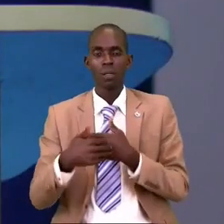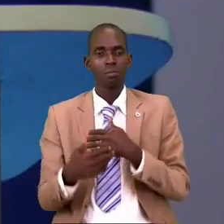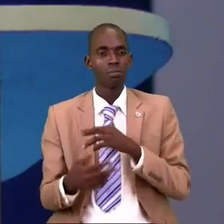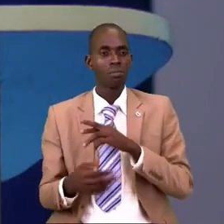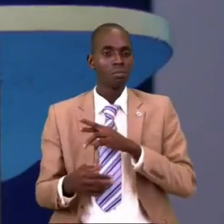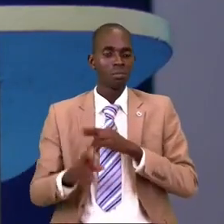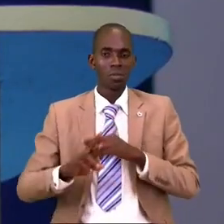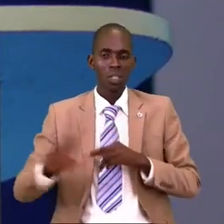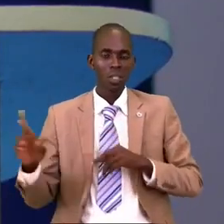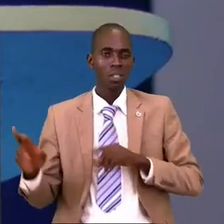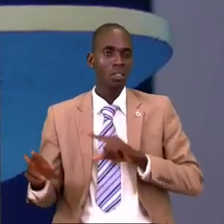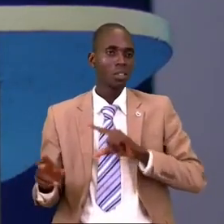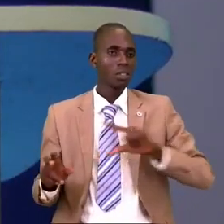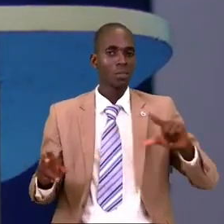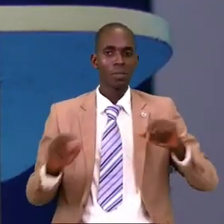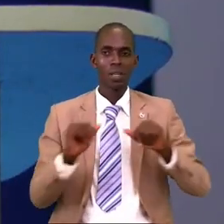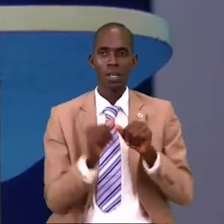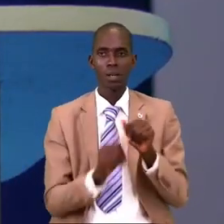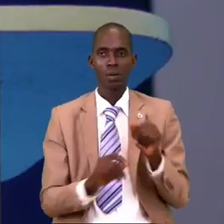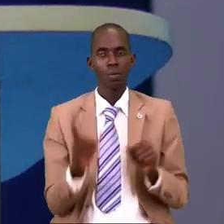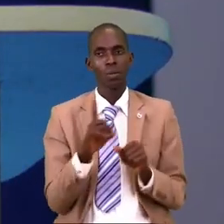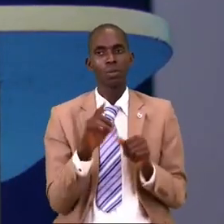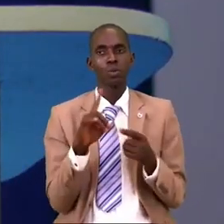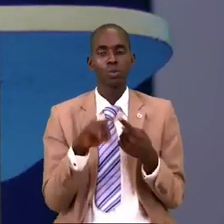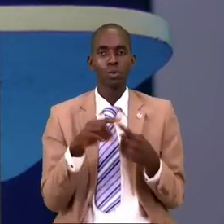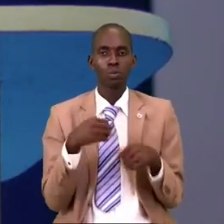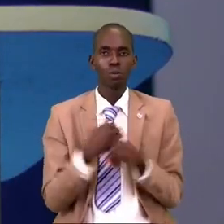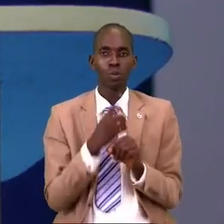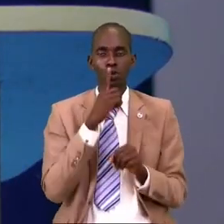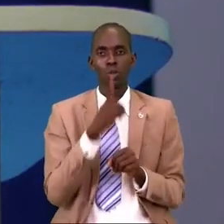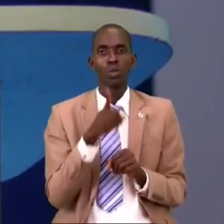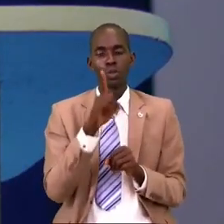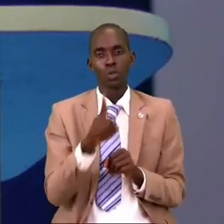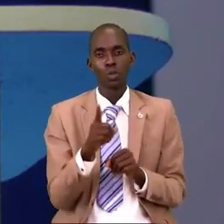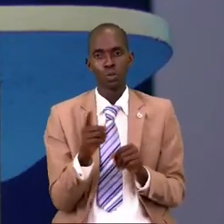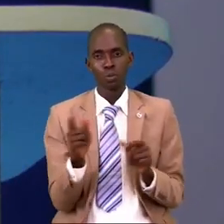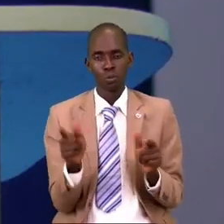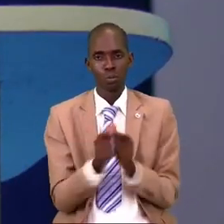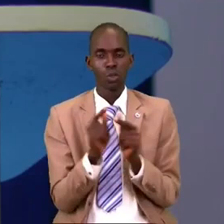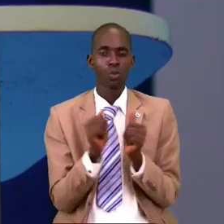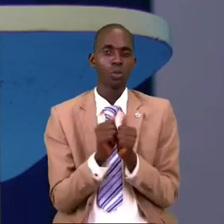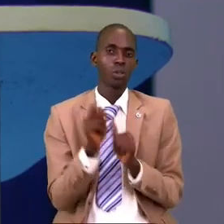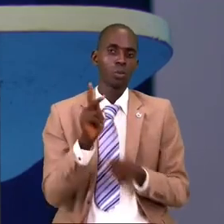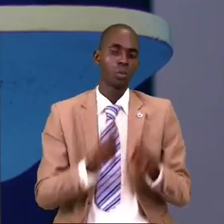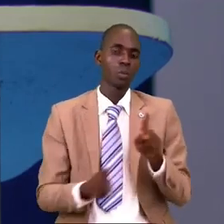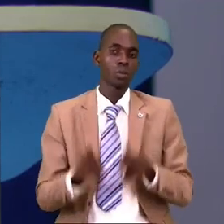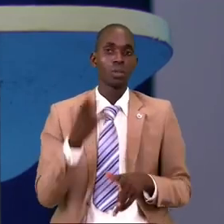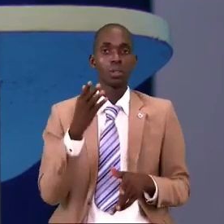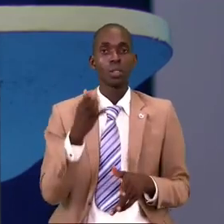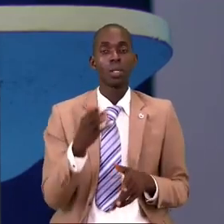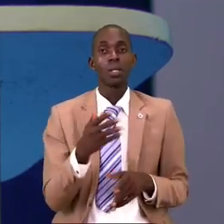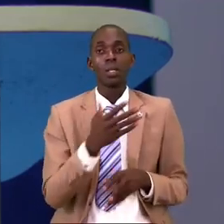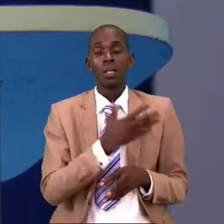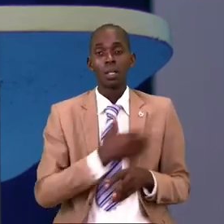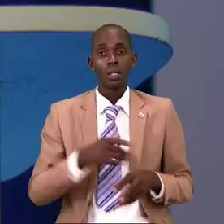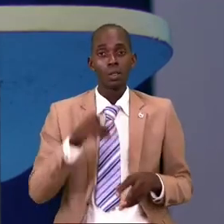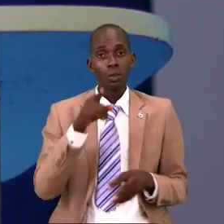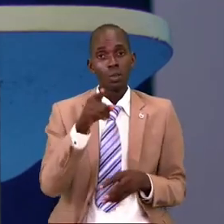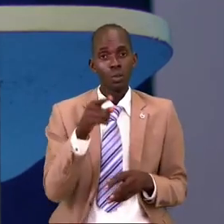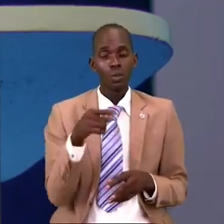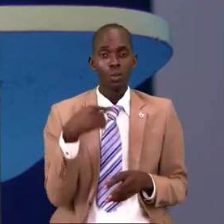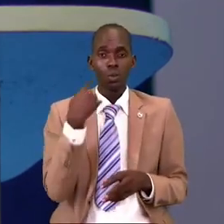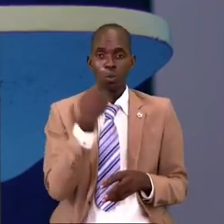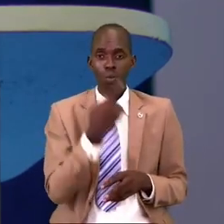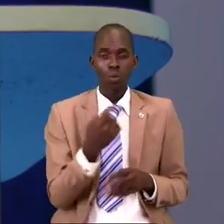data, write everything clearly. Describe where necessary. Where there are no house addresses, you